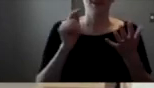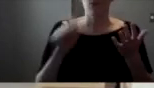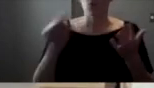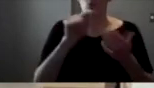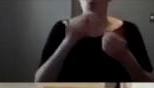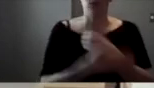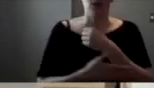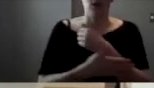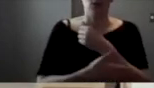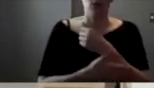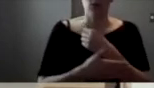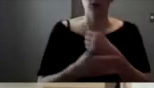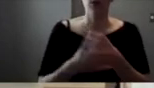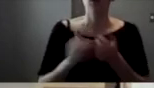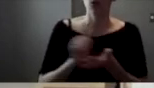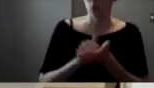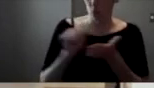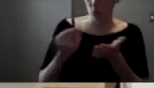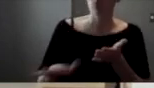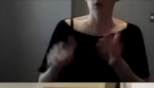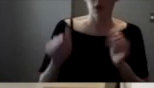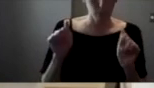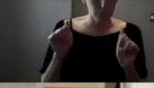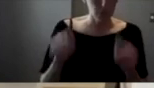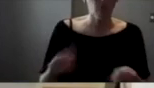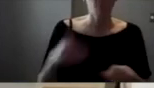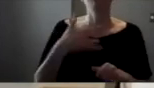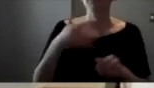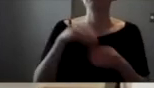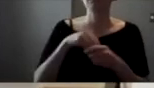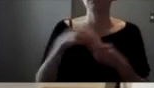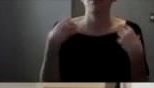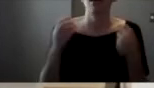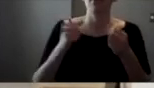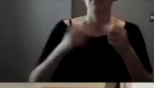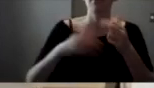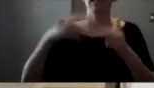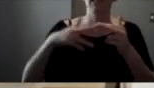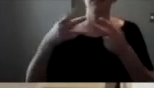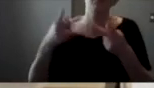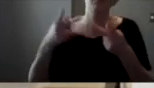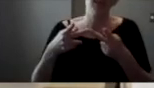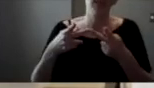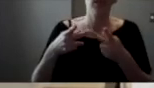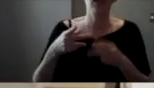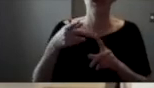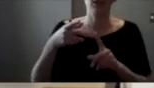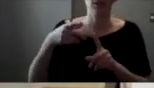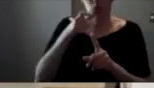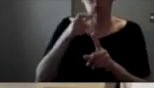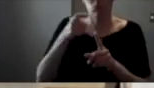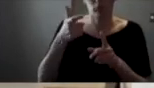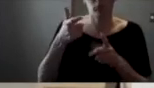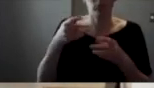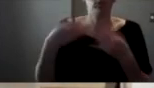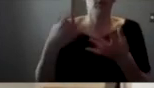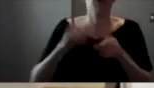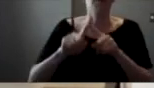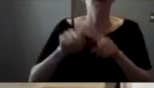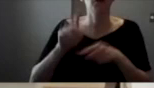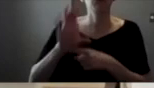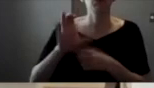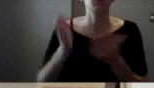removal is available routinely, usually at the health facilities that provide contraceptive services, and occasionally for the